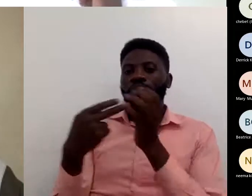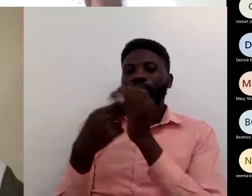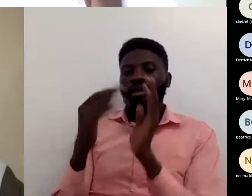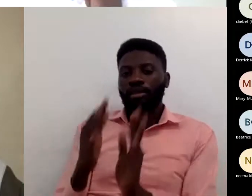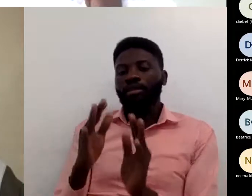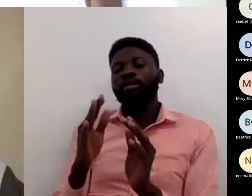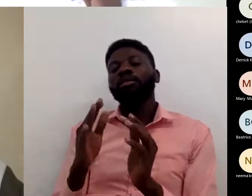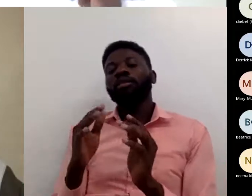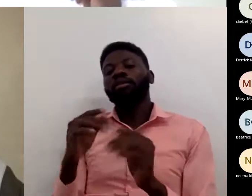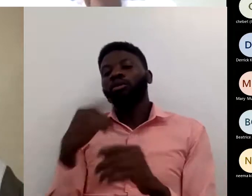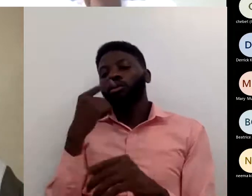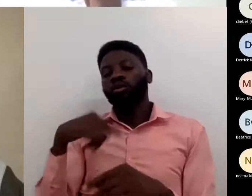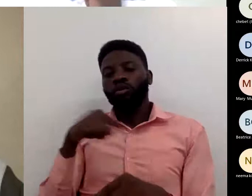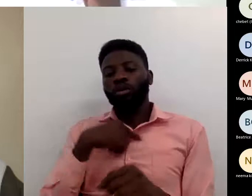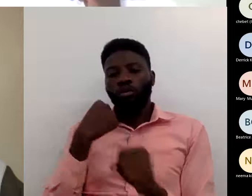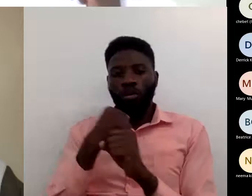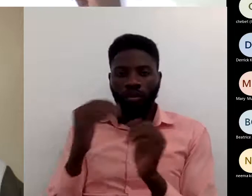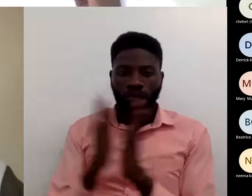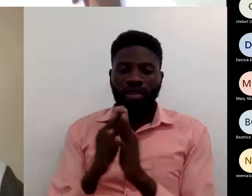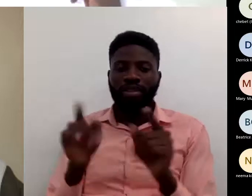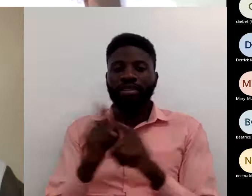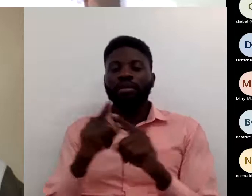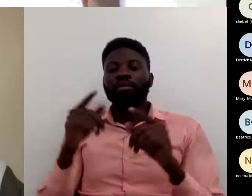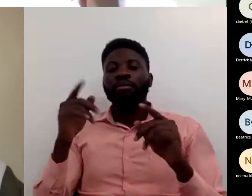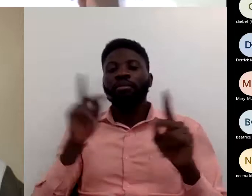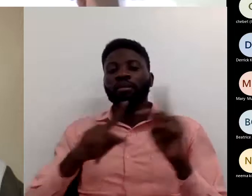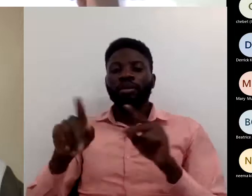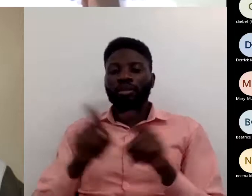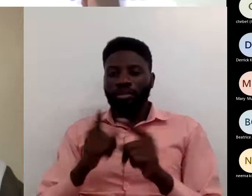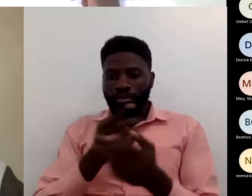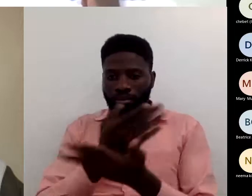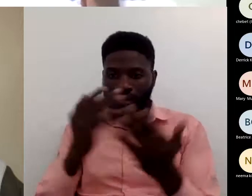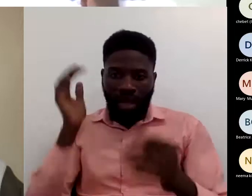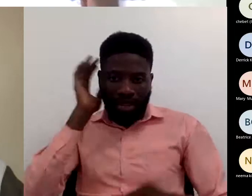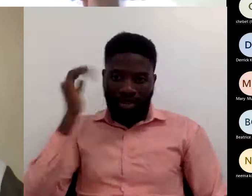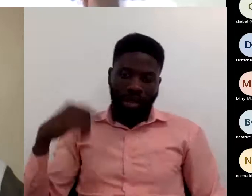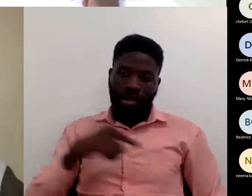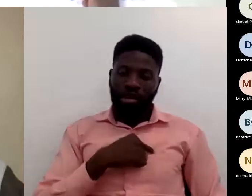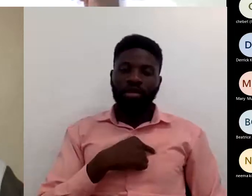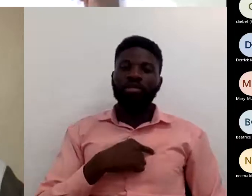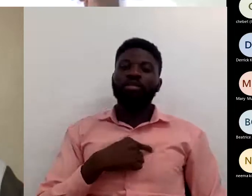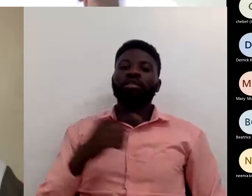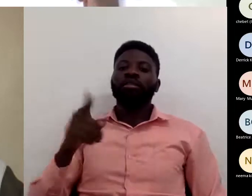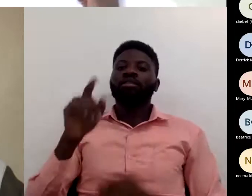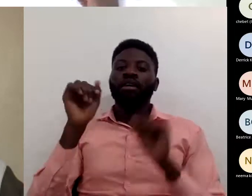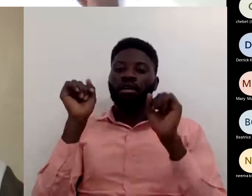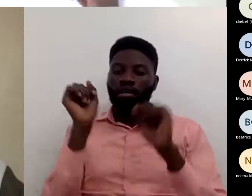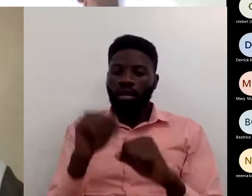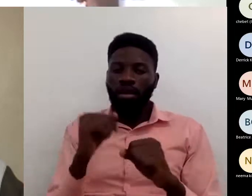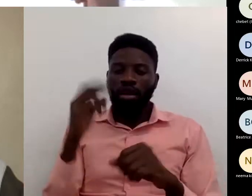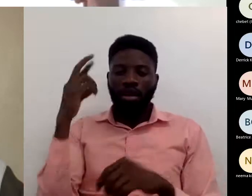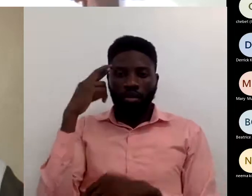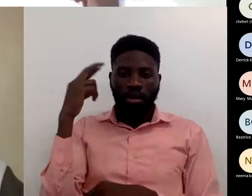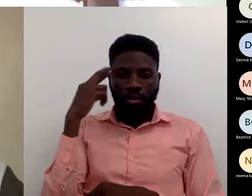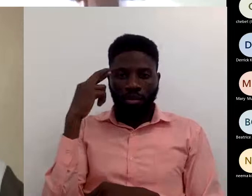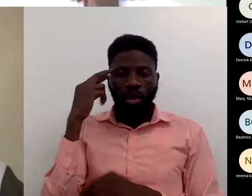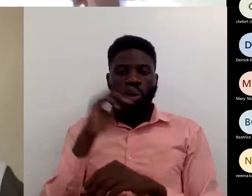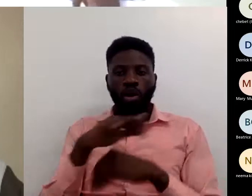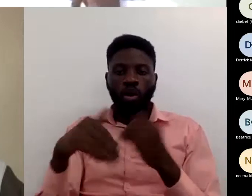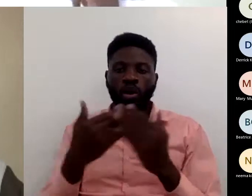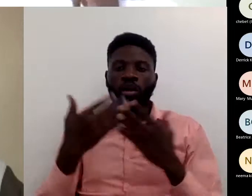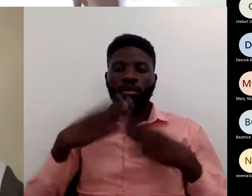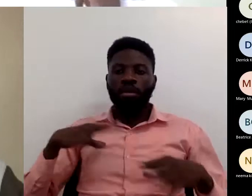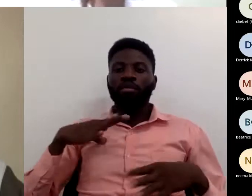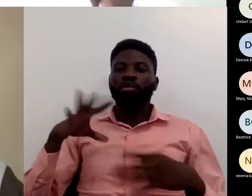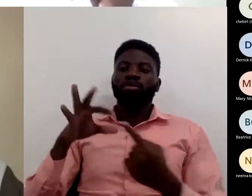partner who we work with, and also people like you who are listening to us, to carry this through, to remember that everybody is unique. And